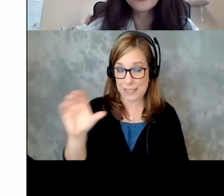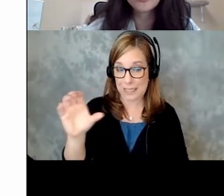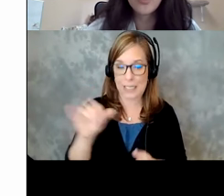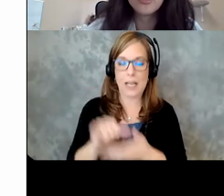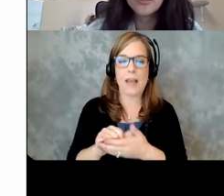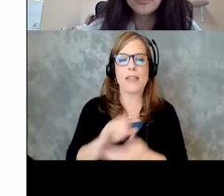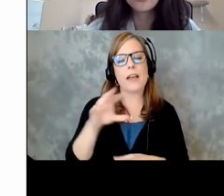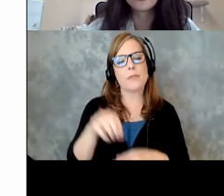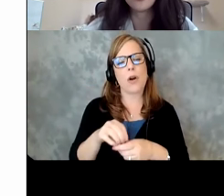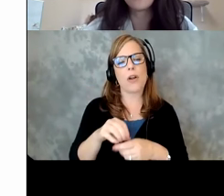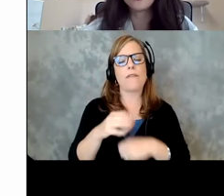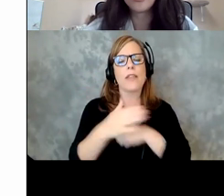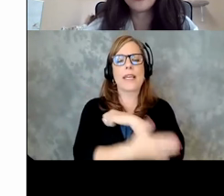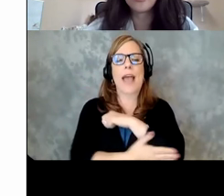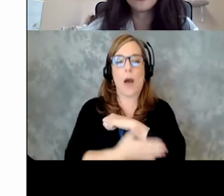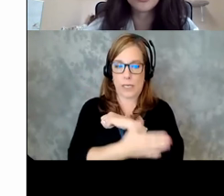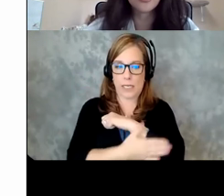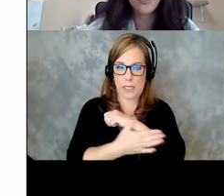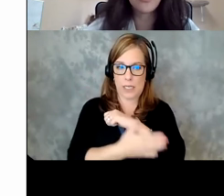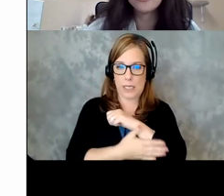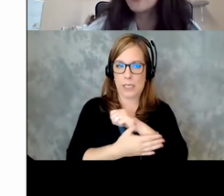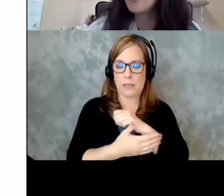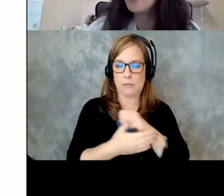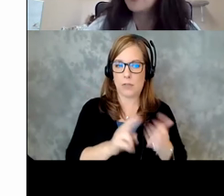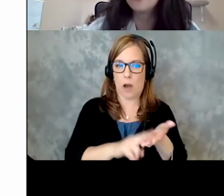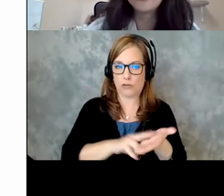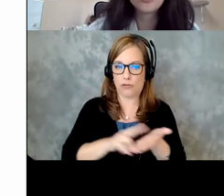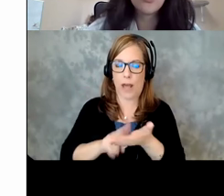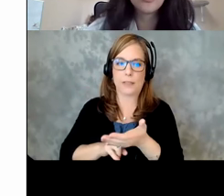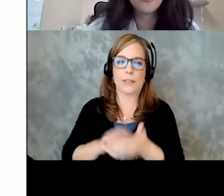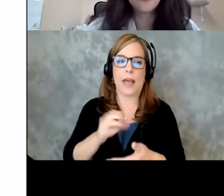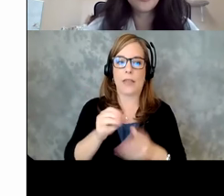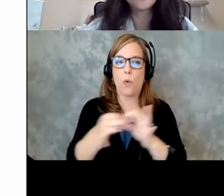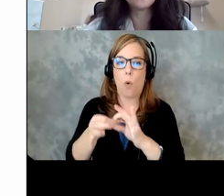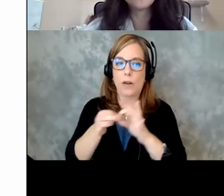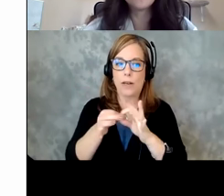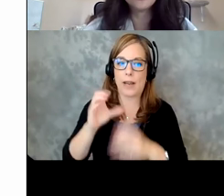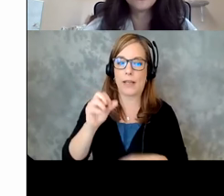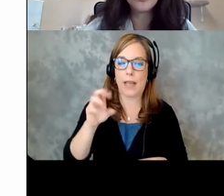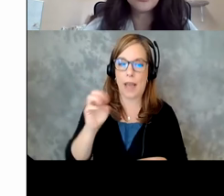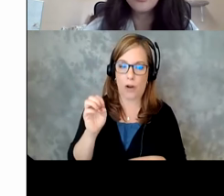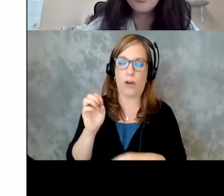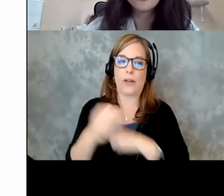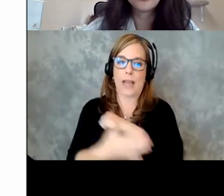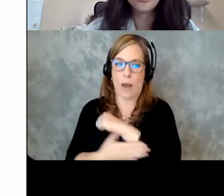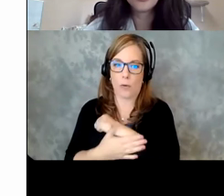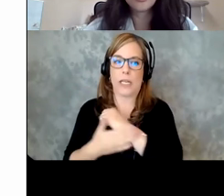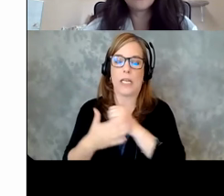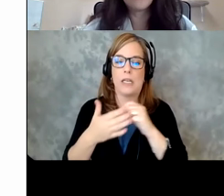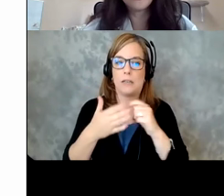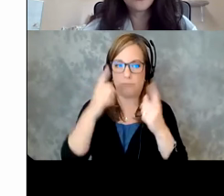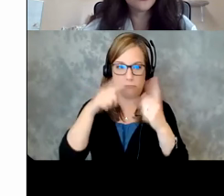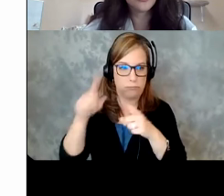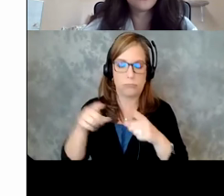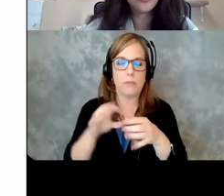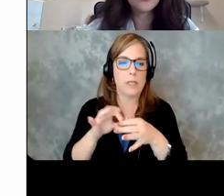plan model contracts, as well as in the coordinated care initiative counties. And so what the department is intending to do here,